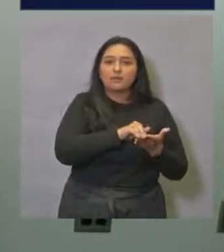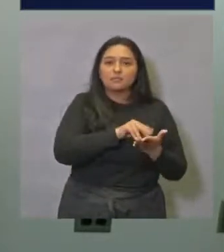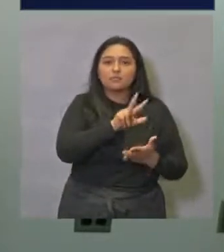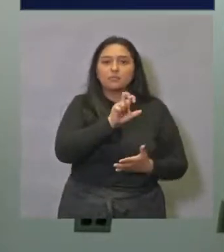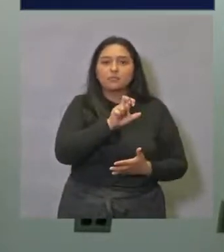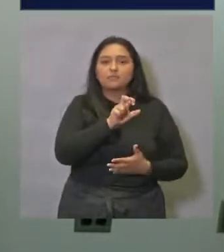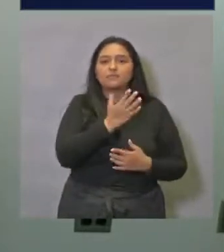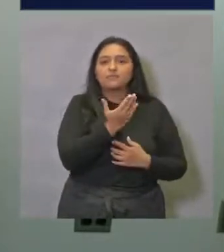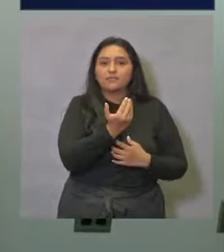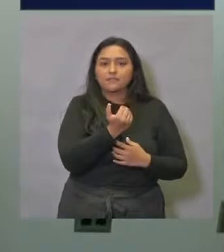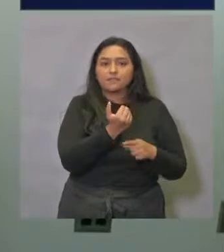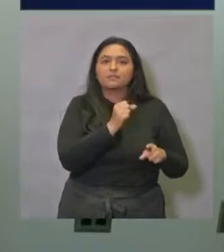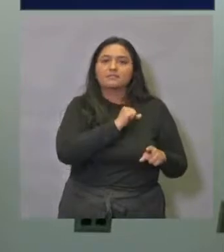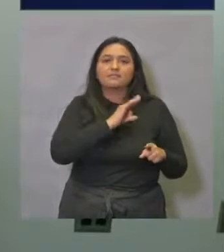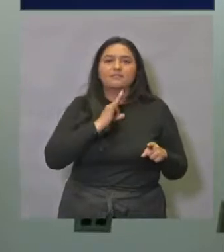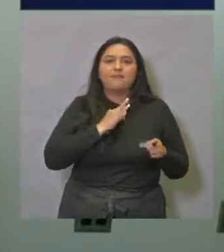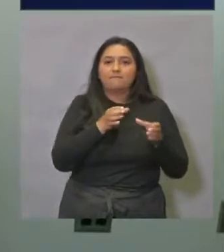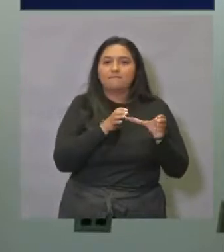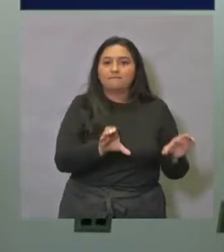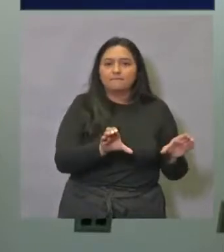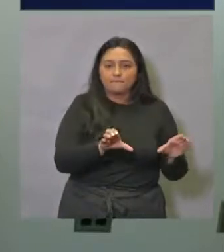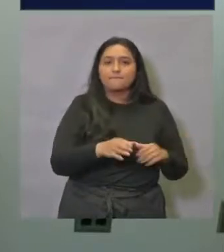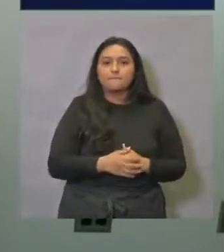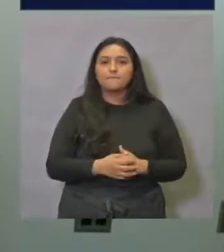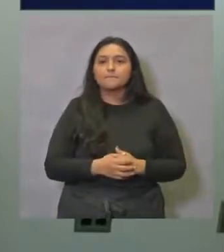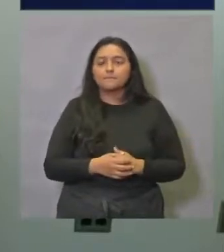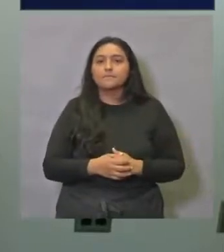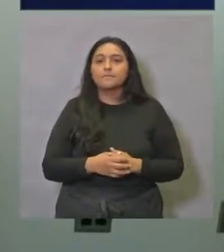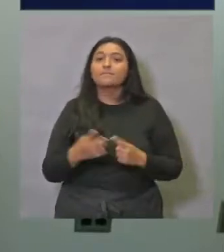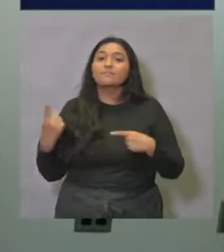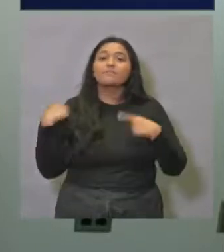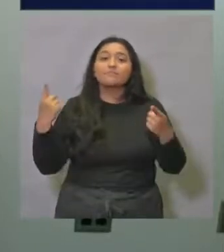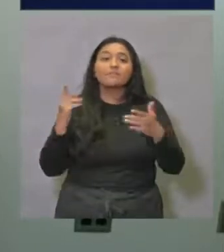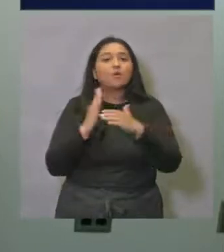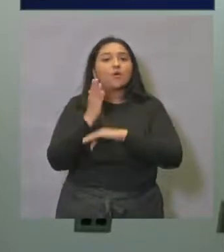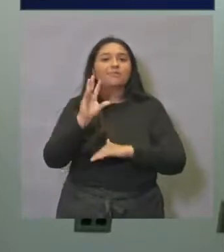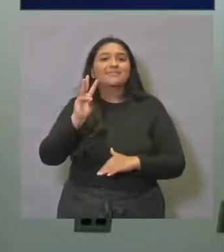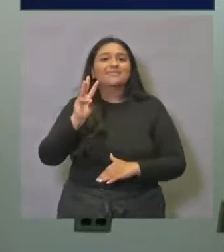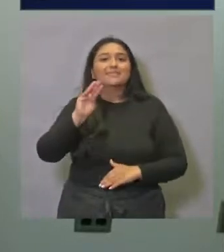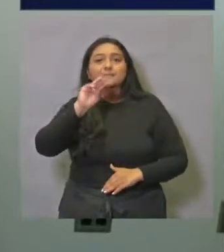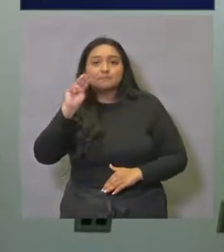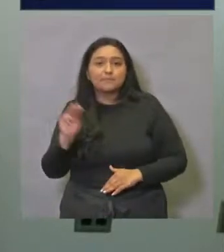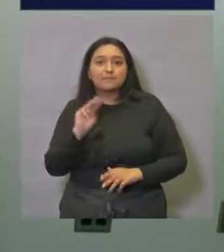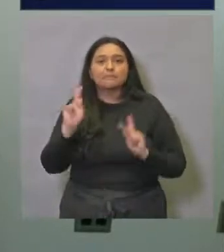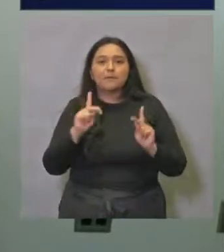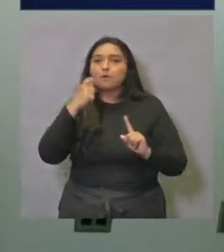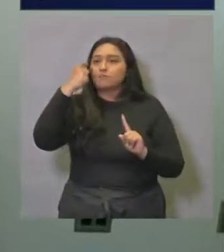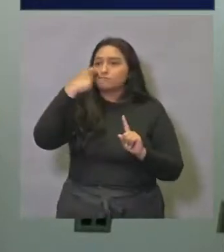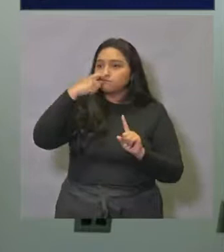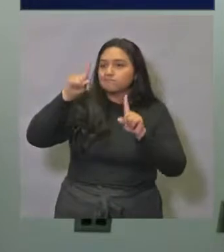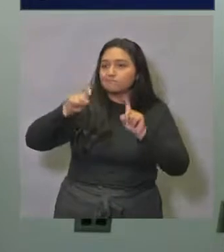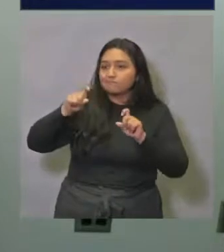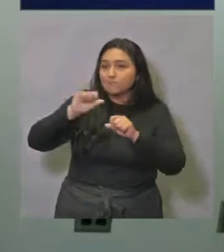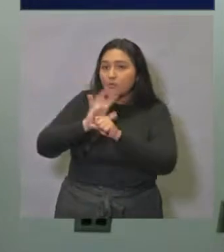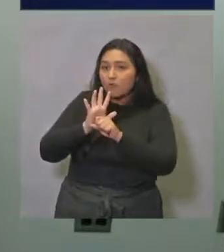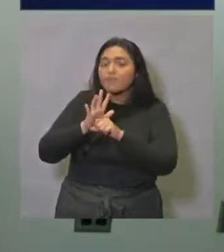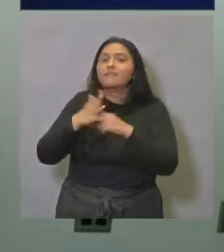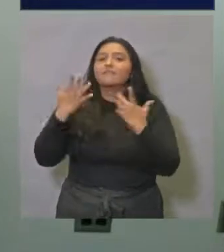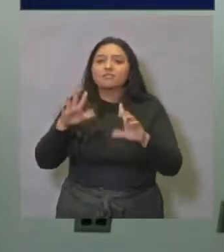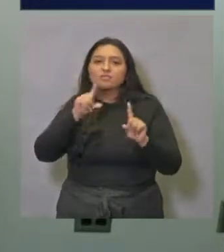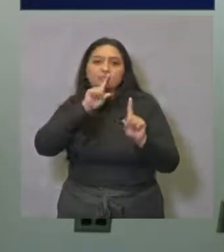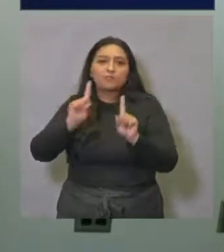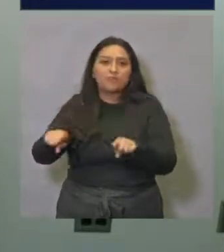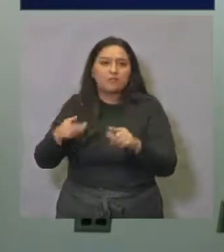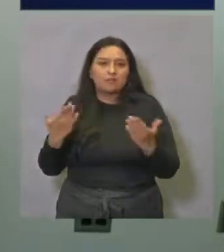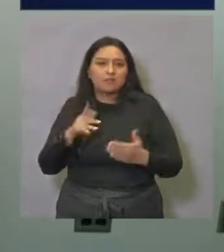57,315 among staff. To date, more than 6 million people have been tested and had test results reported in LA County,